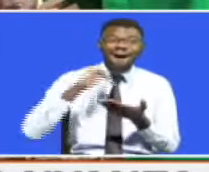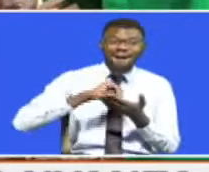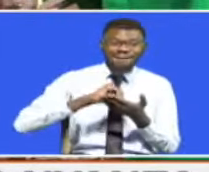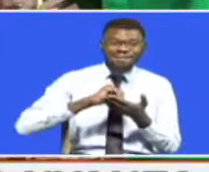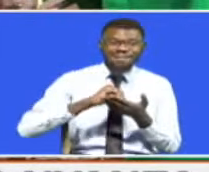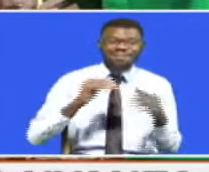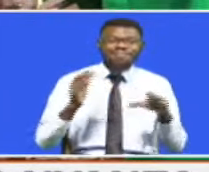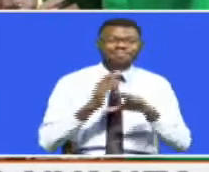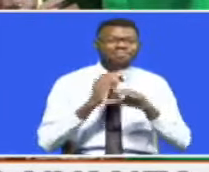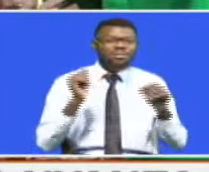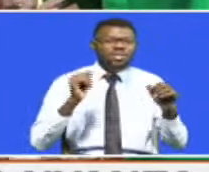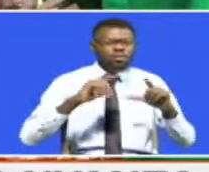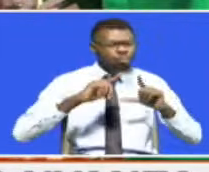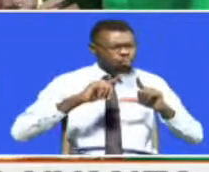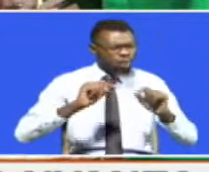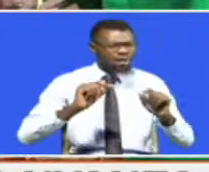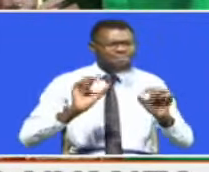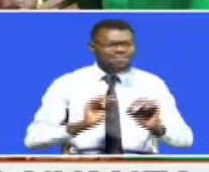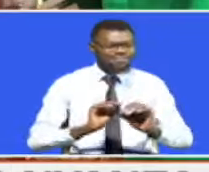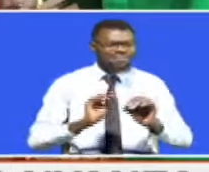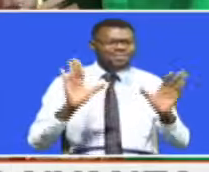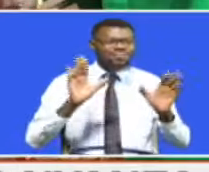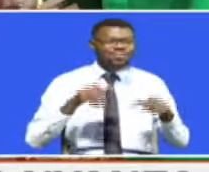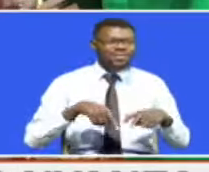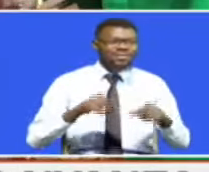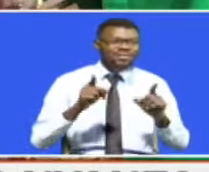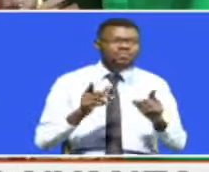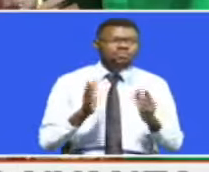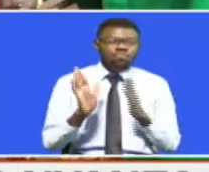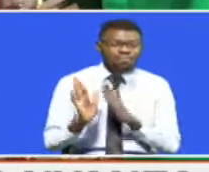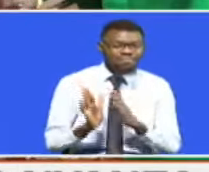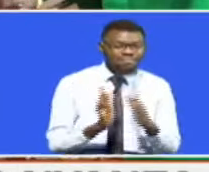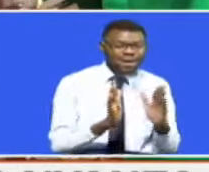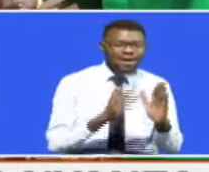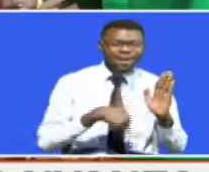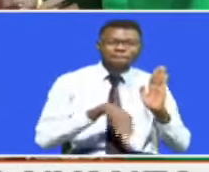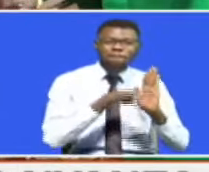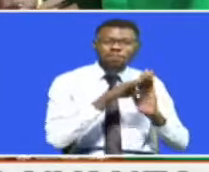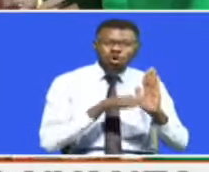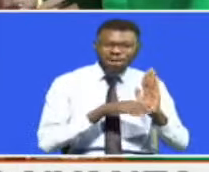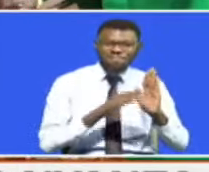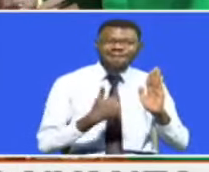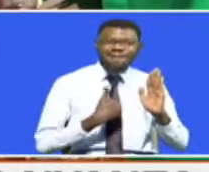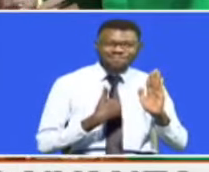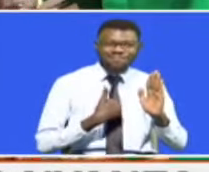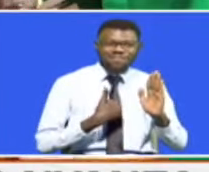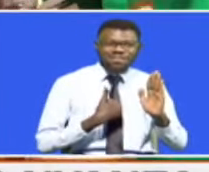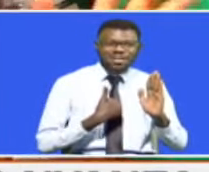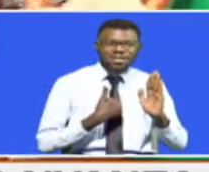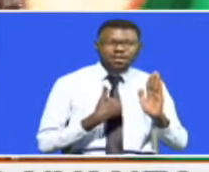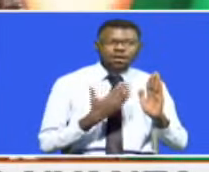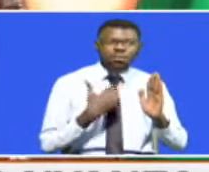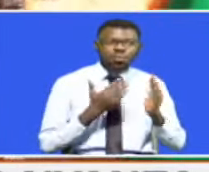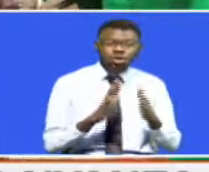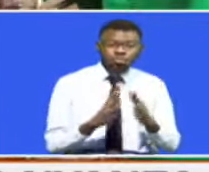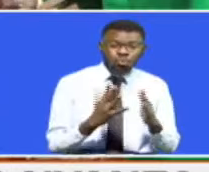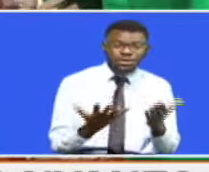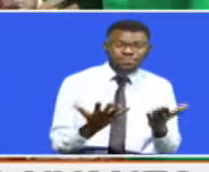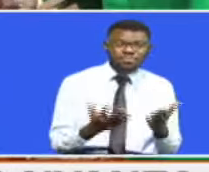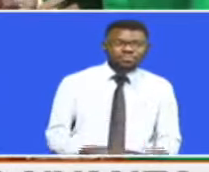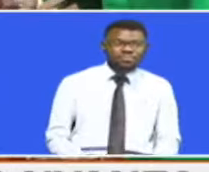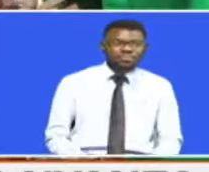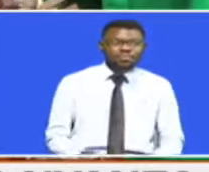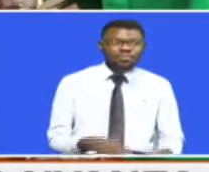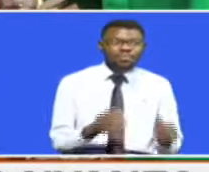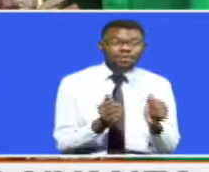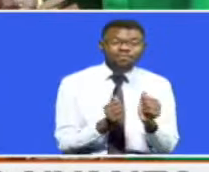clear on an ambitious climate action program that will ensure we plant